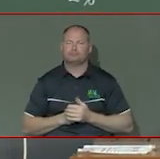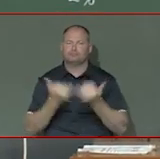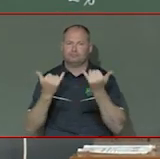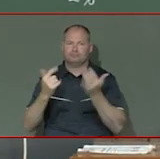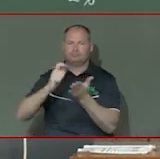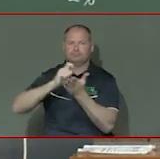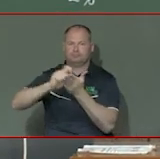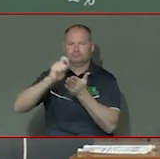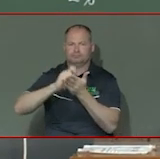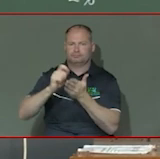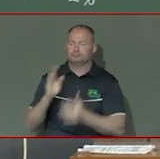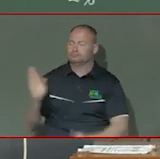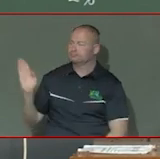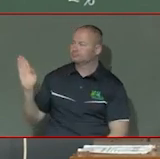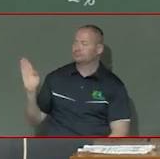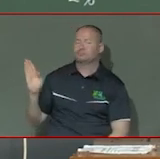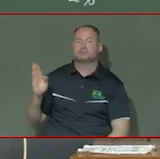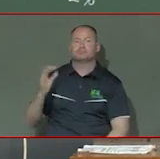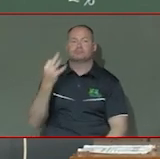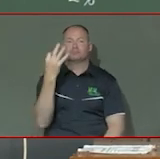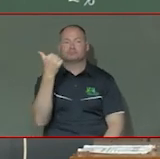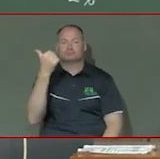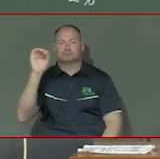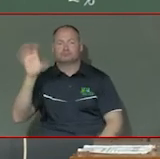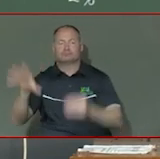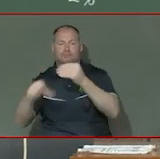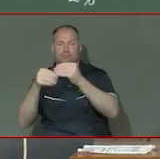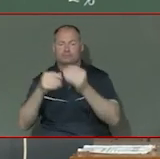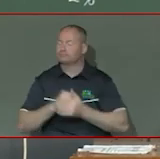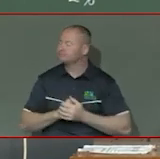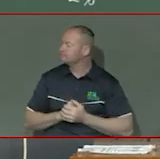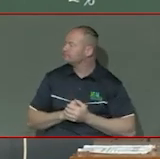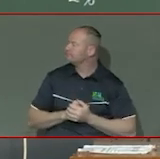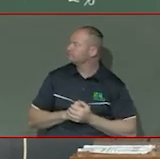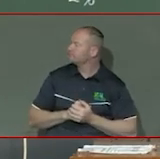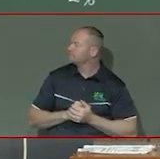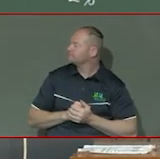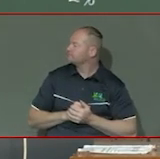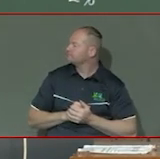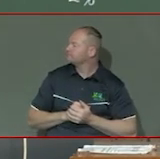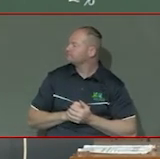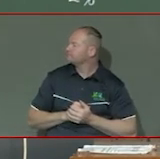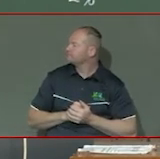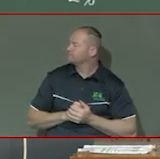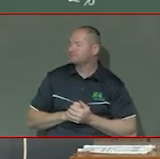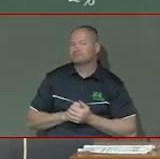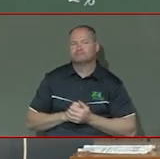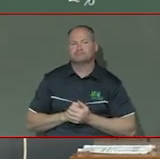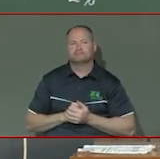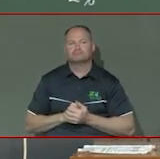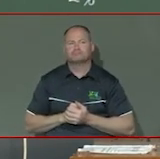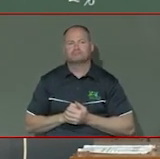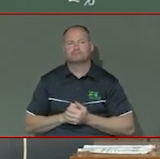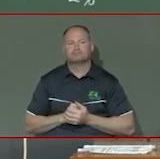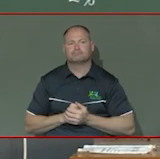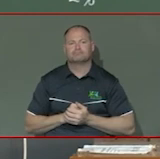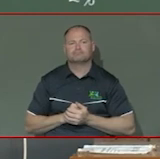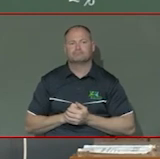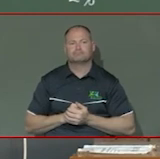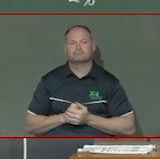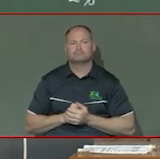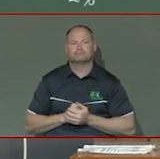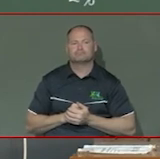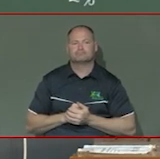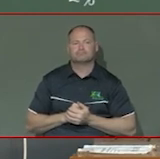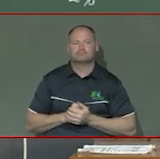of theta minus 90 degrees plus 360 degrees becomes the sine of